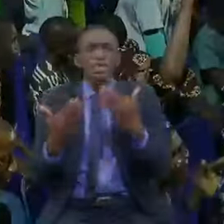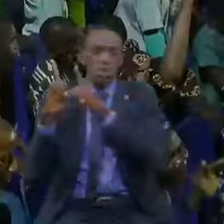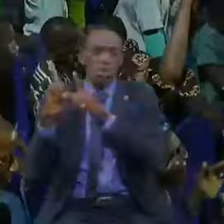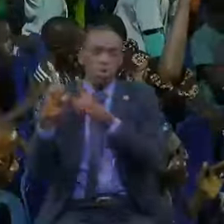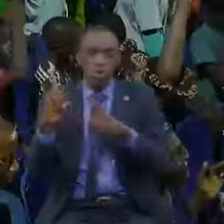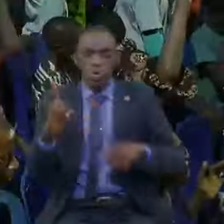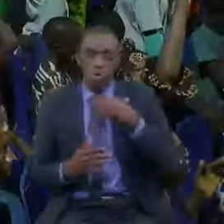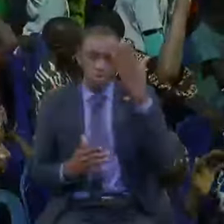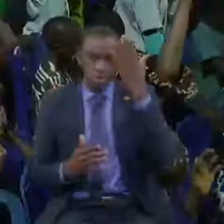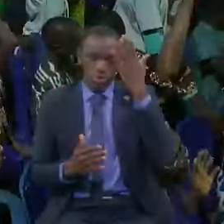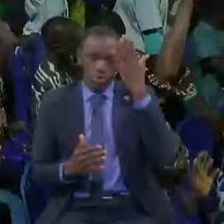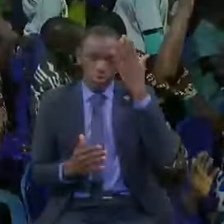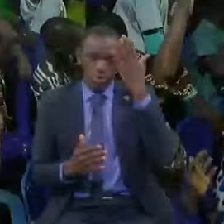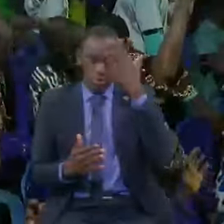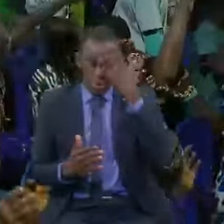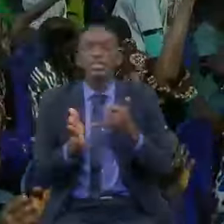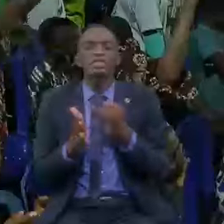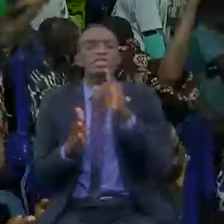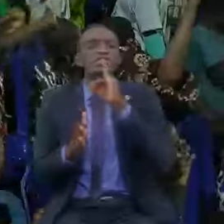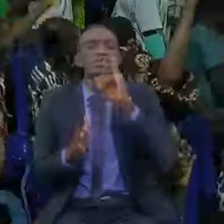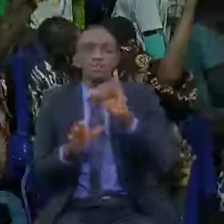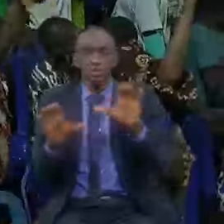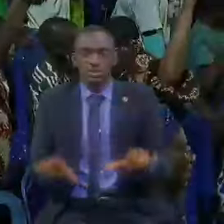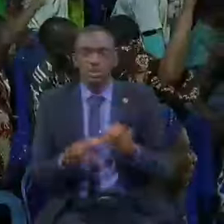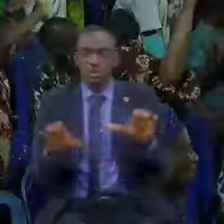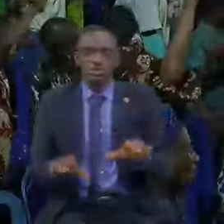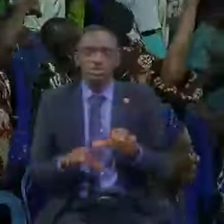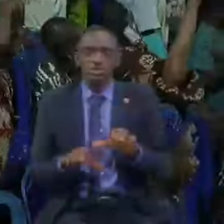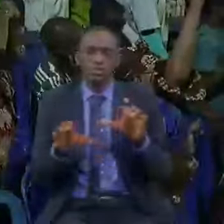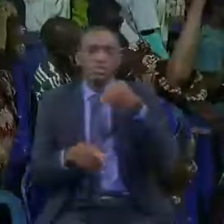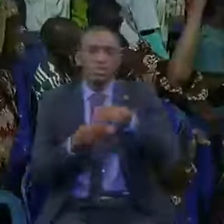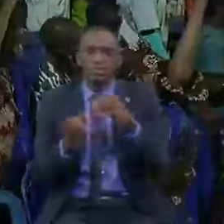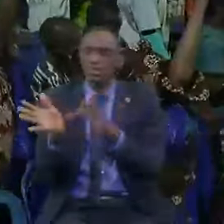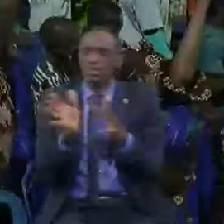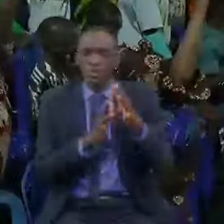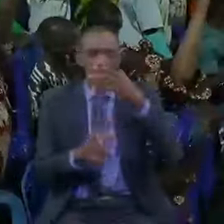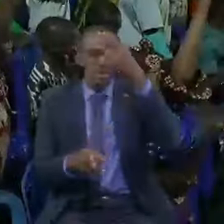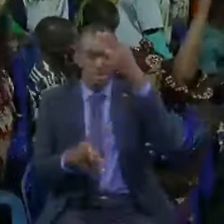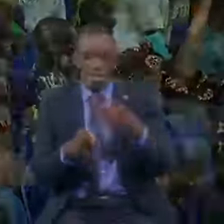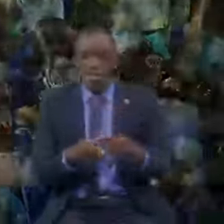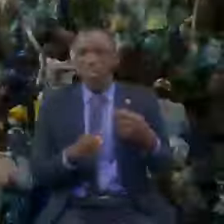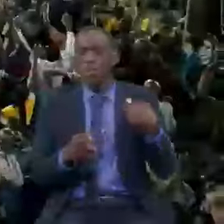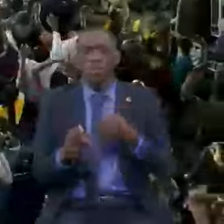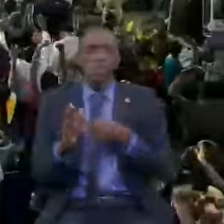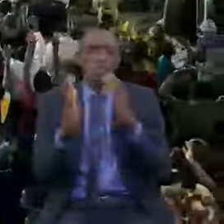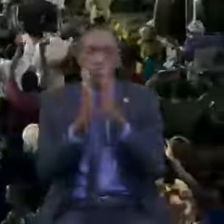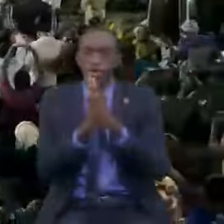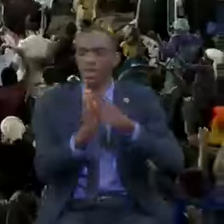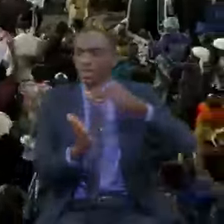it is done. In Jesus' name, we pray.